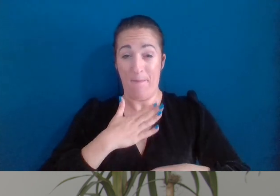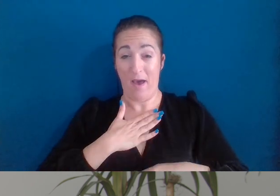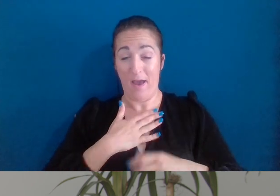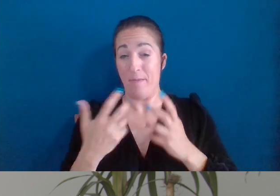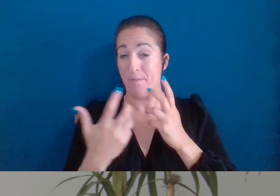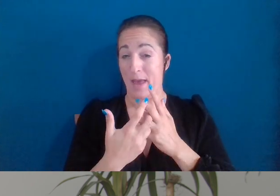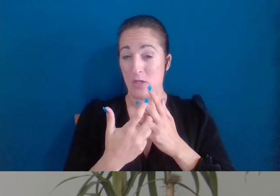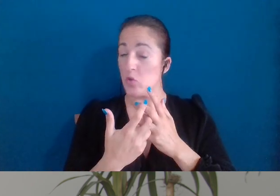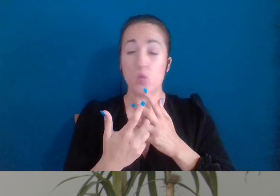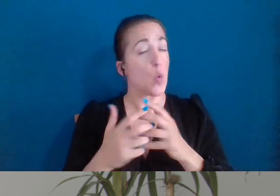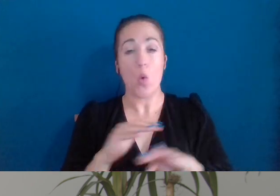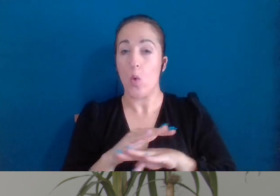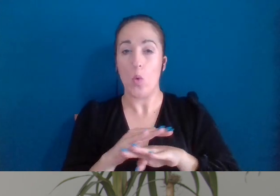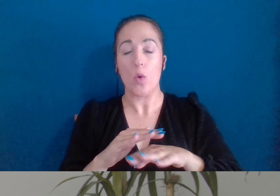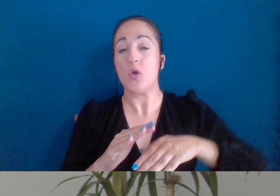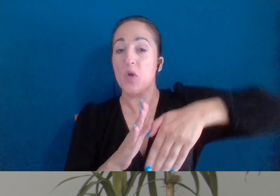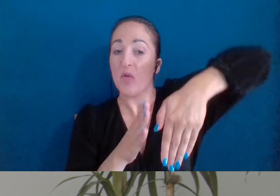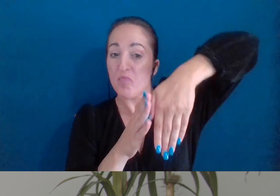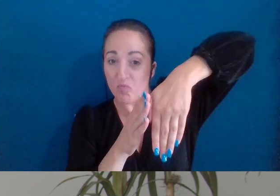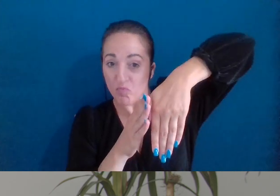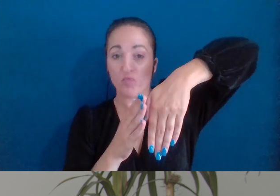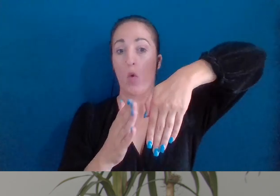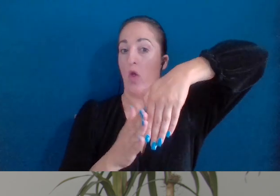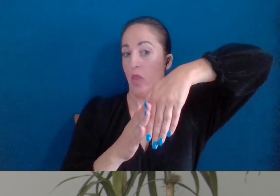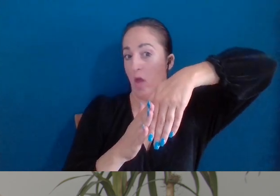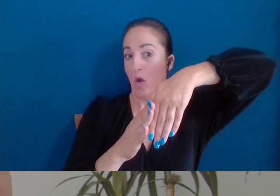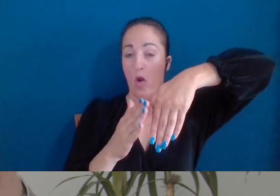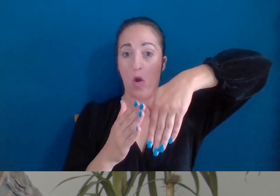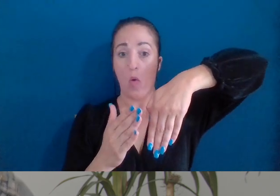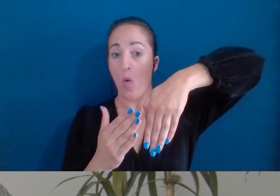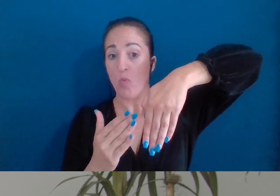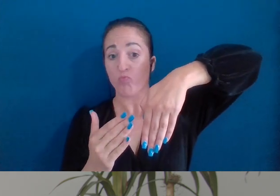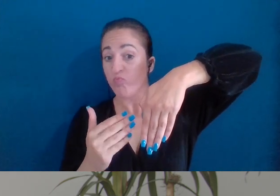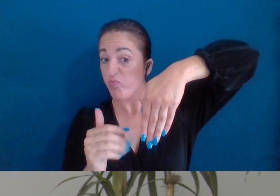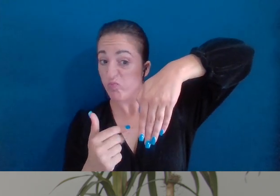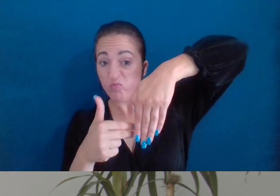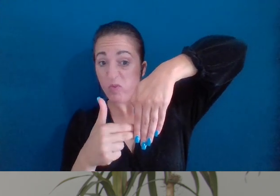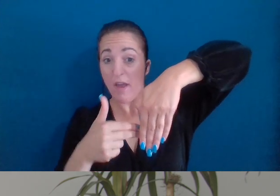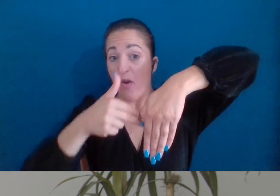Like this main body, it could be rotated a different way.